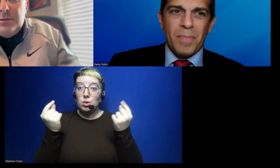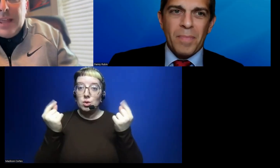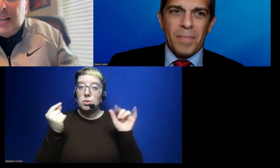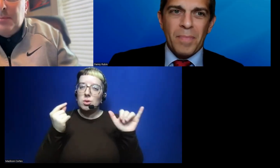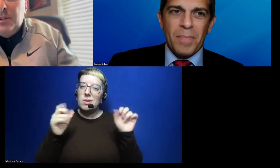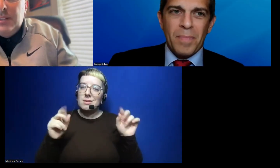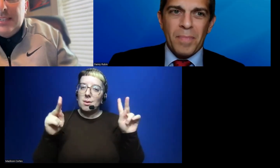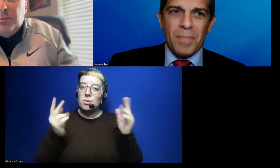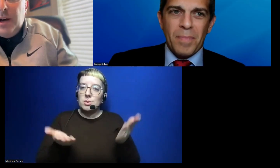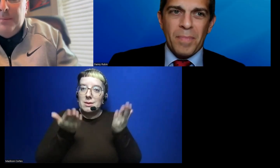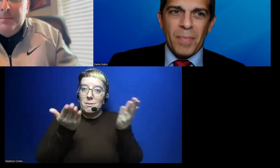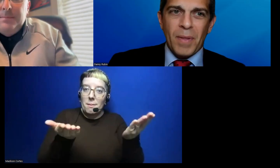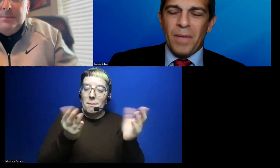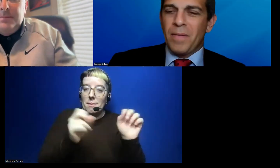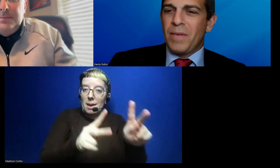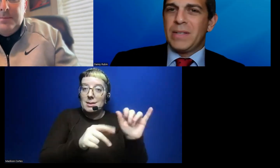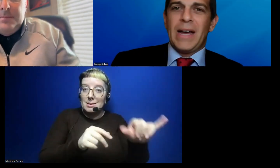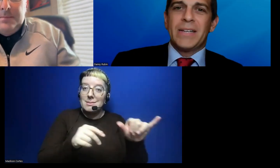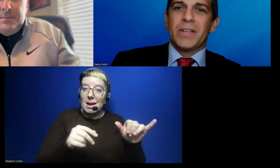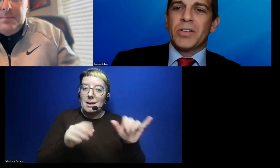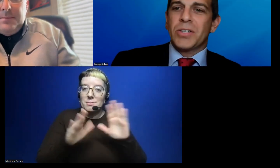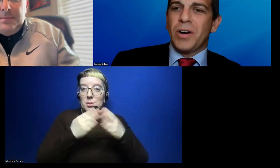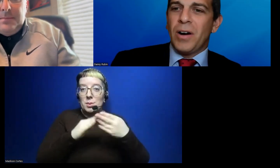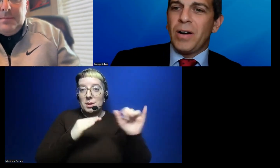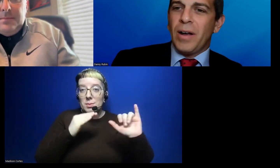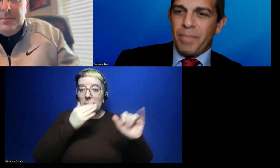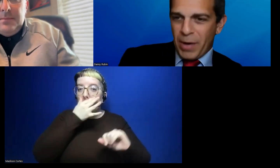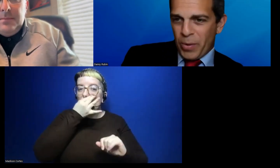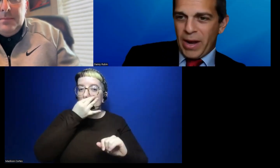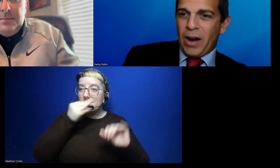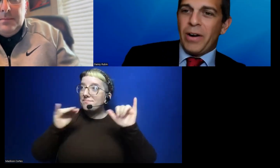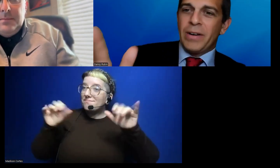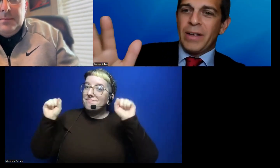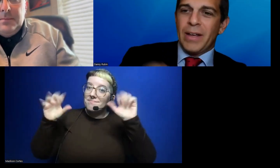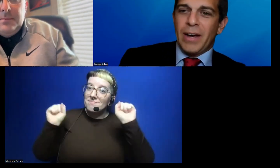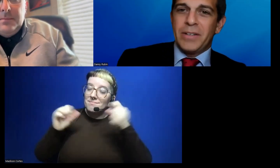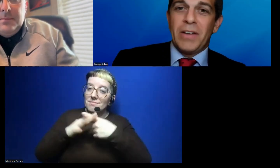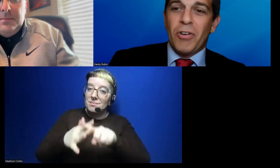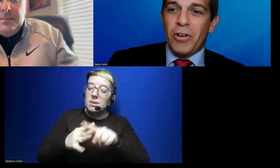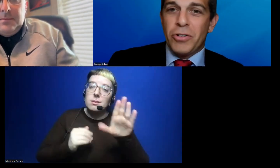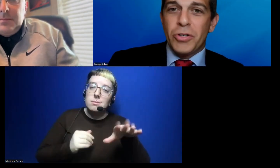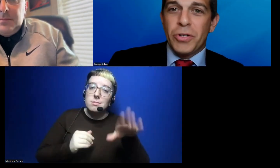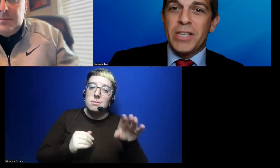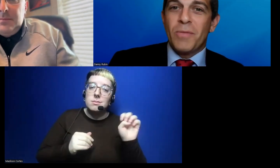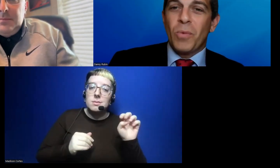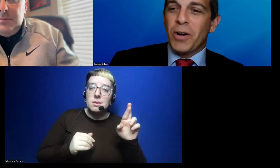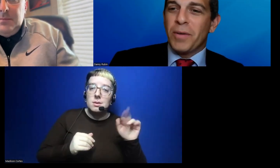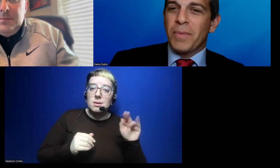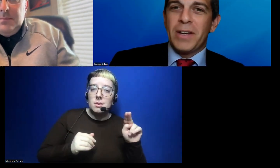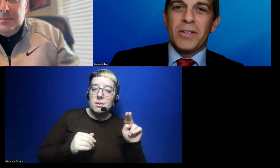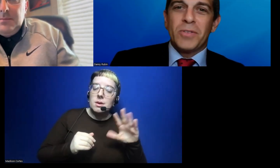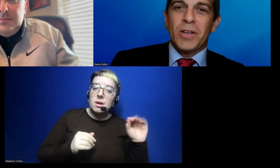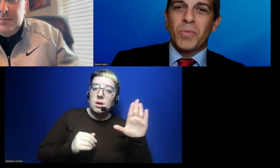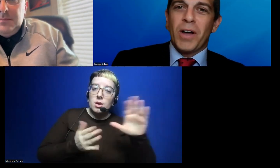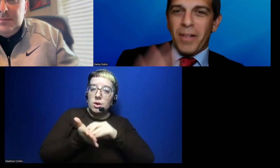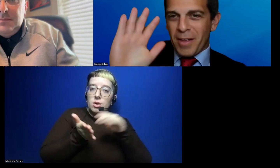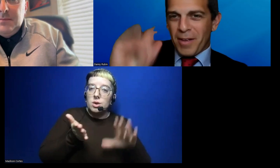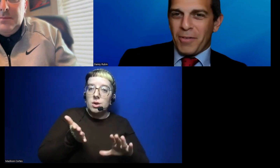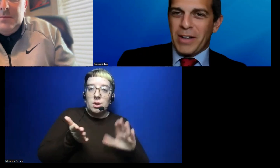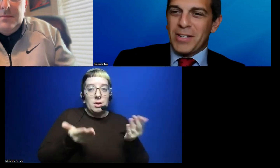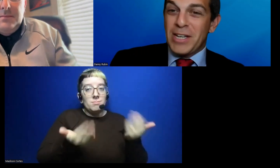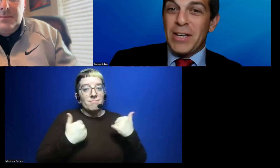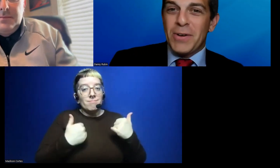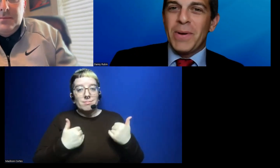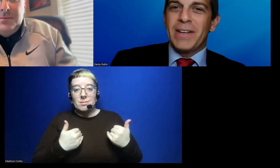back to that community as well. Fantastic start. By the way, Erin Deaver and her students, welcome in as